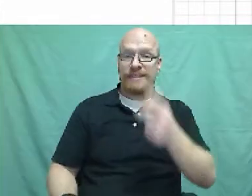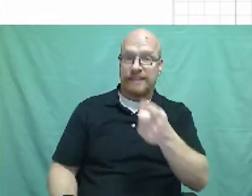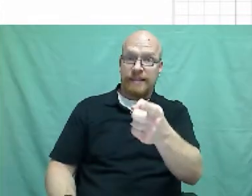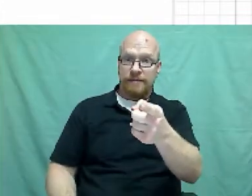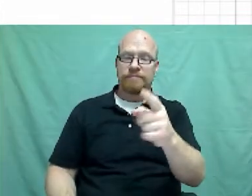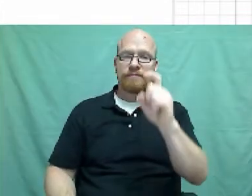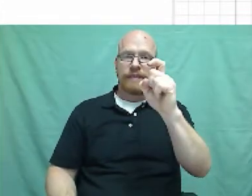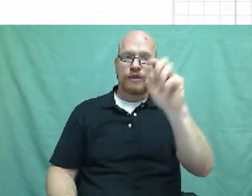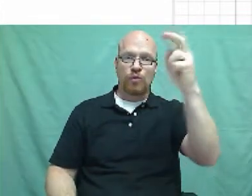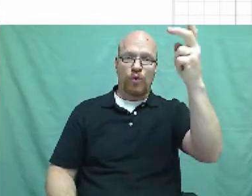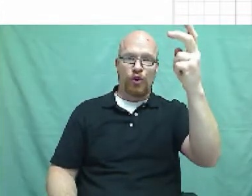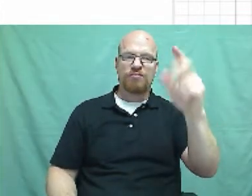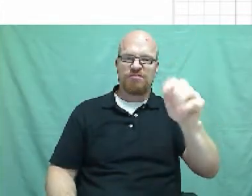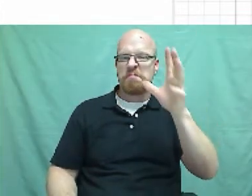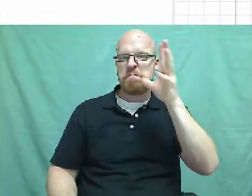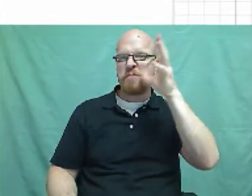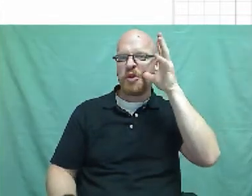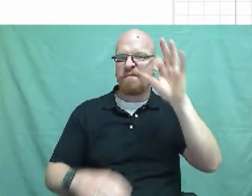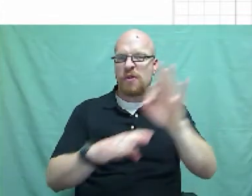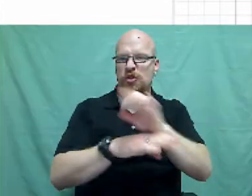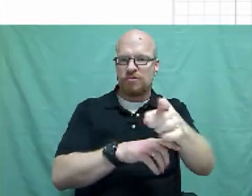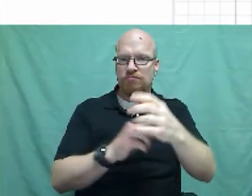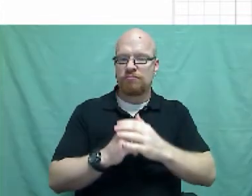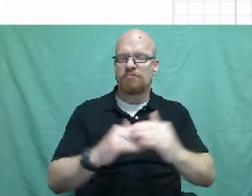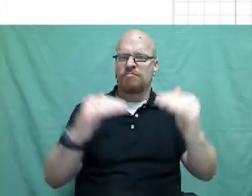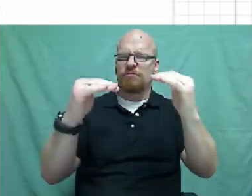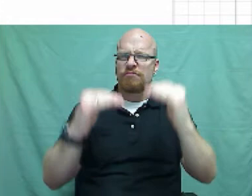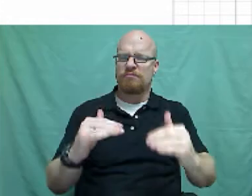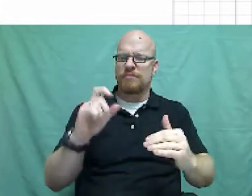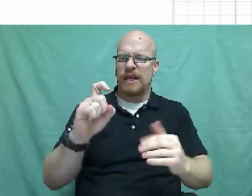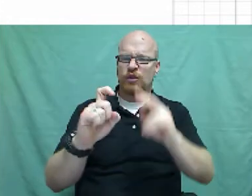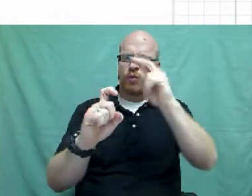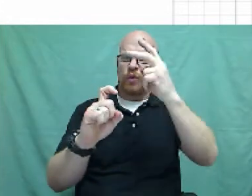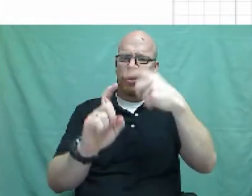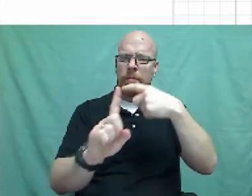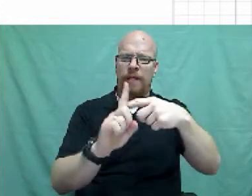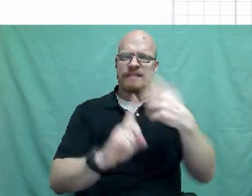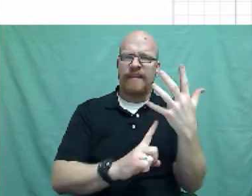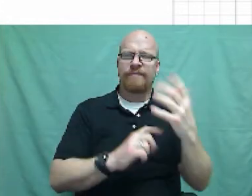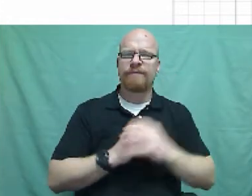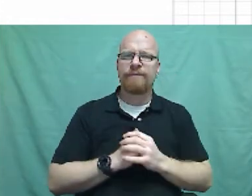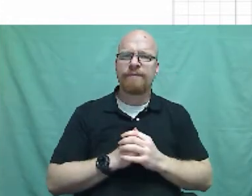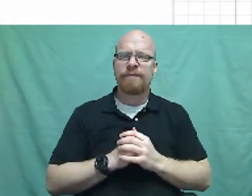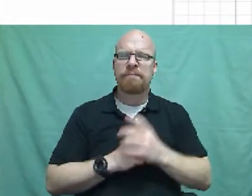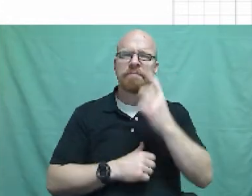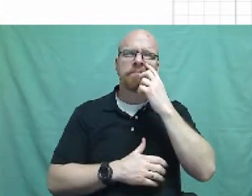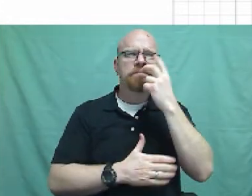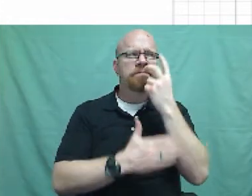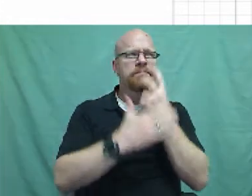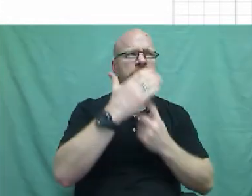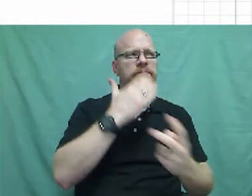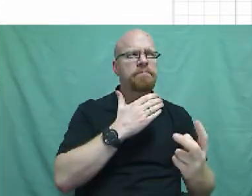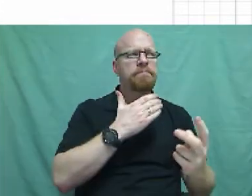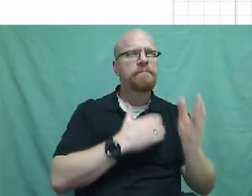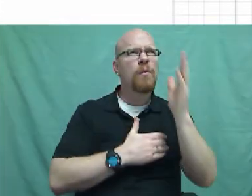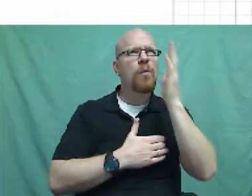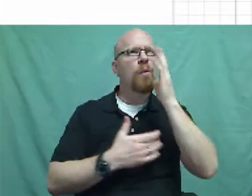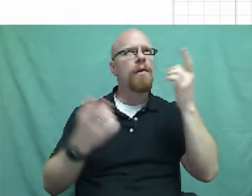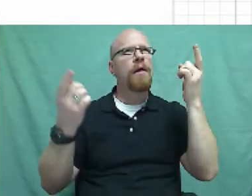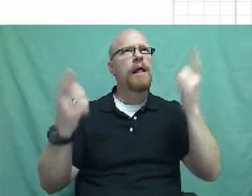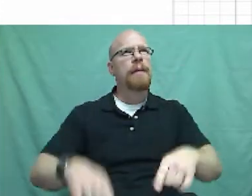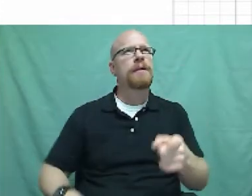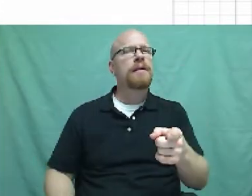Now you can see our list of functions here. We have x squared as the parent function again. Below that we have x squared plus